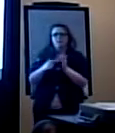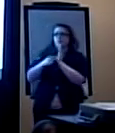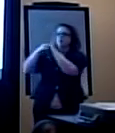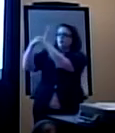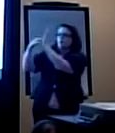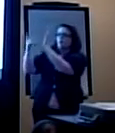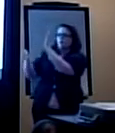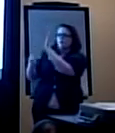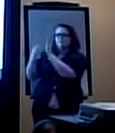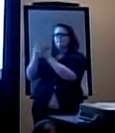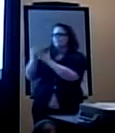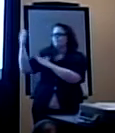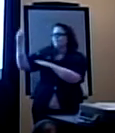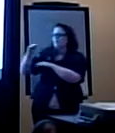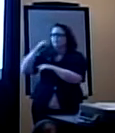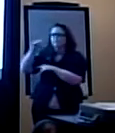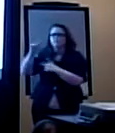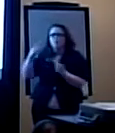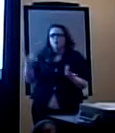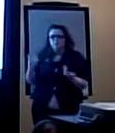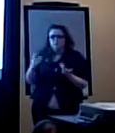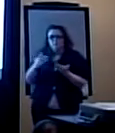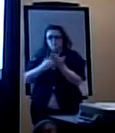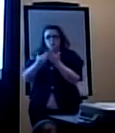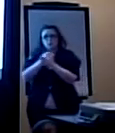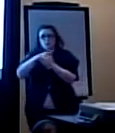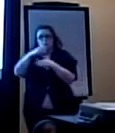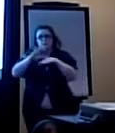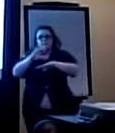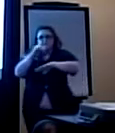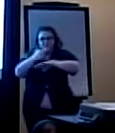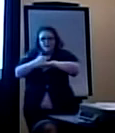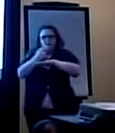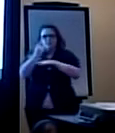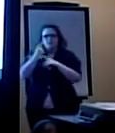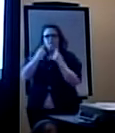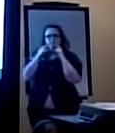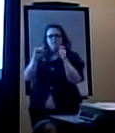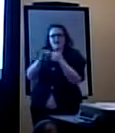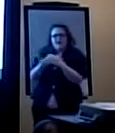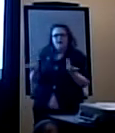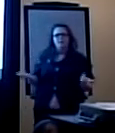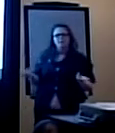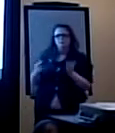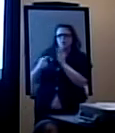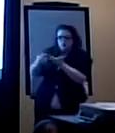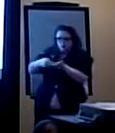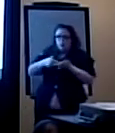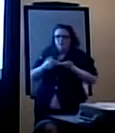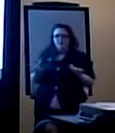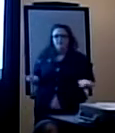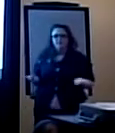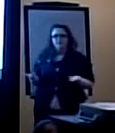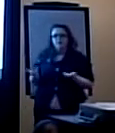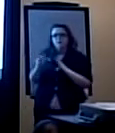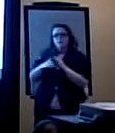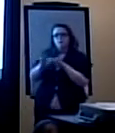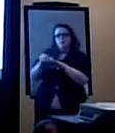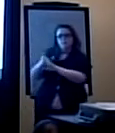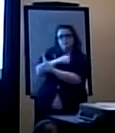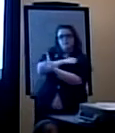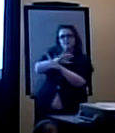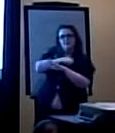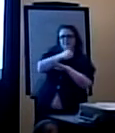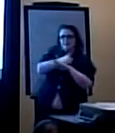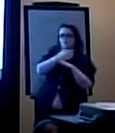who are saying, well, why should we keep funding you? You use this new program, and how do we know it's working? Building that in at the front is a good idea, because you don't